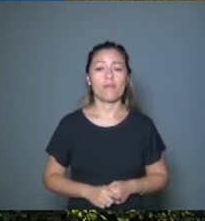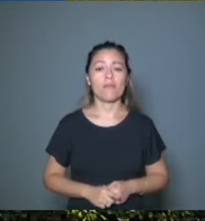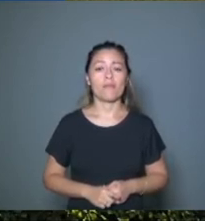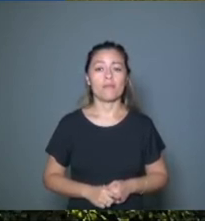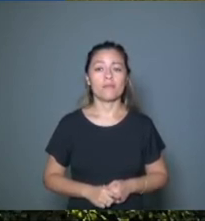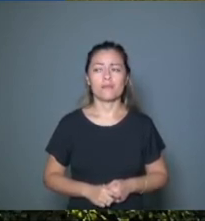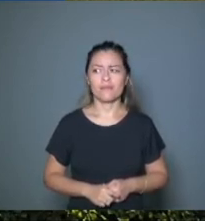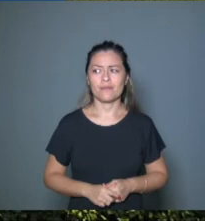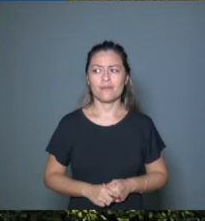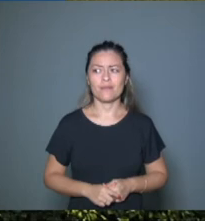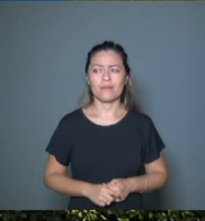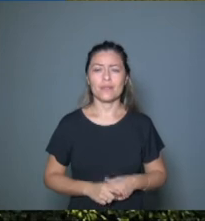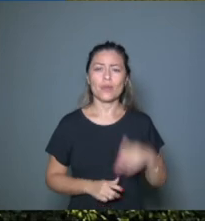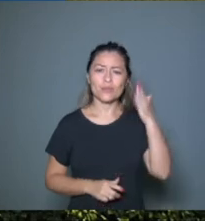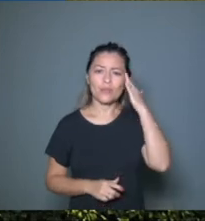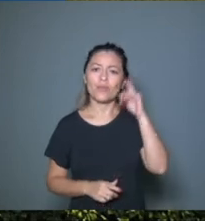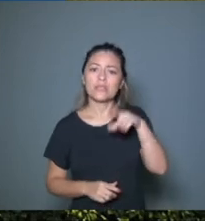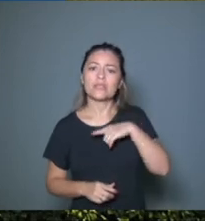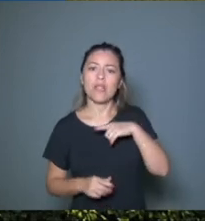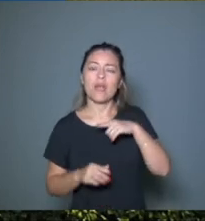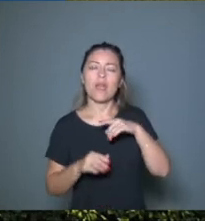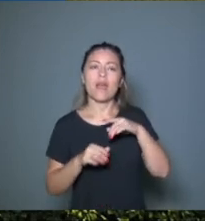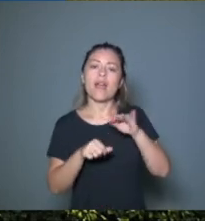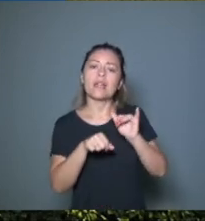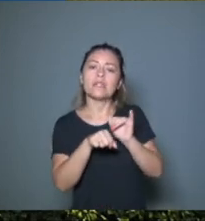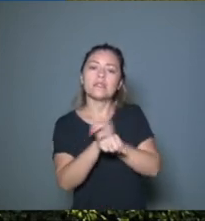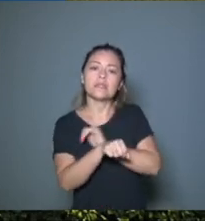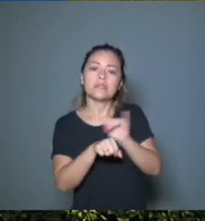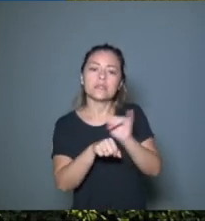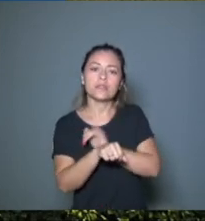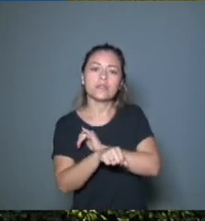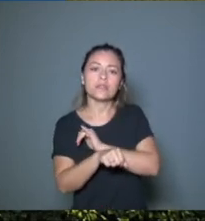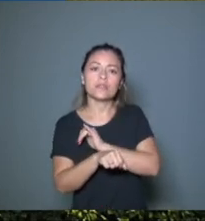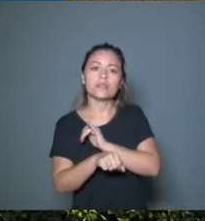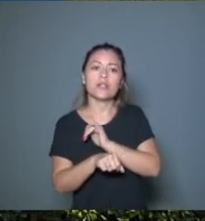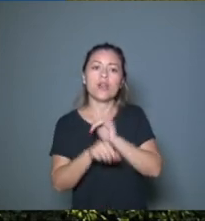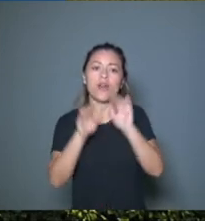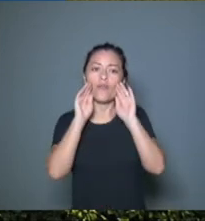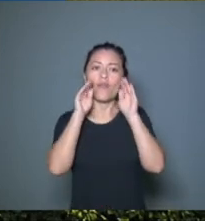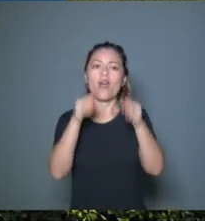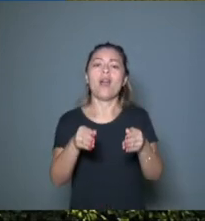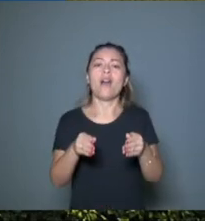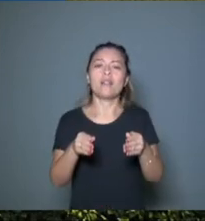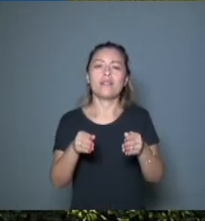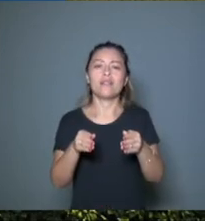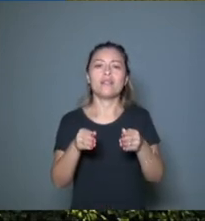So I know that your strategy is